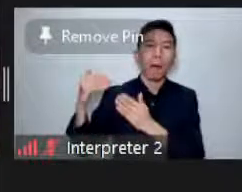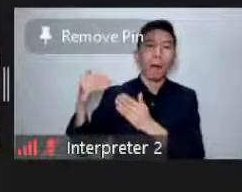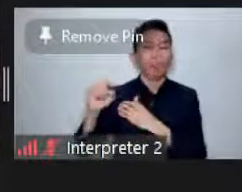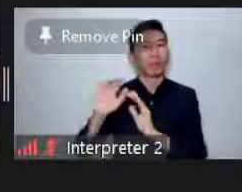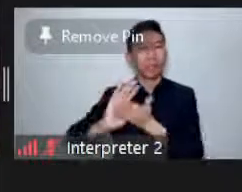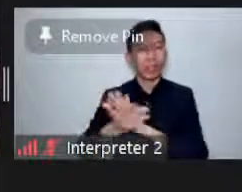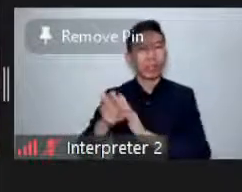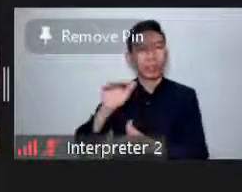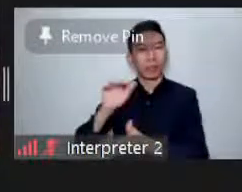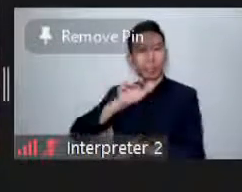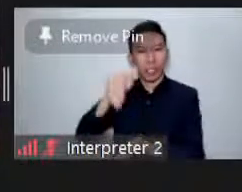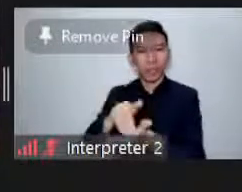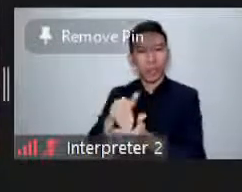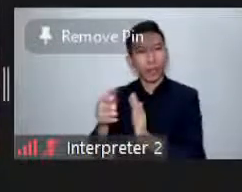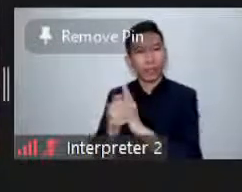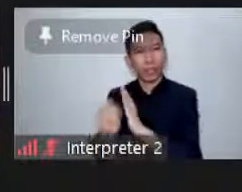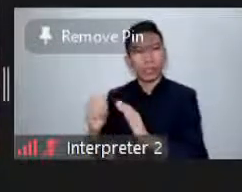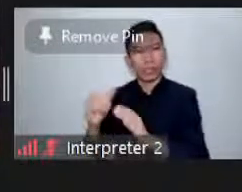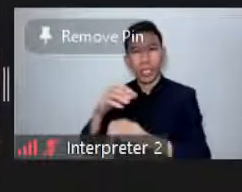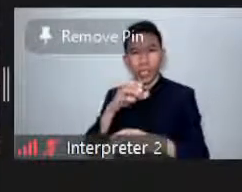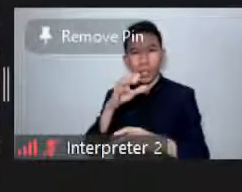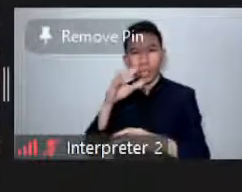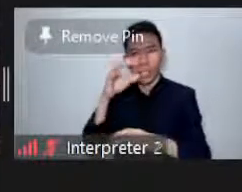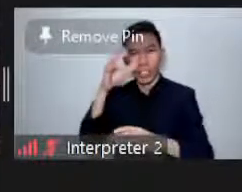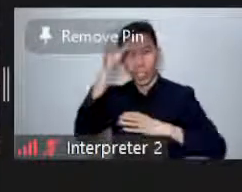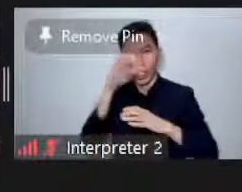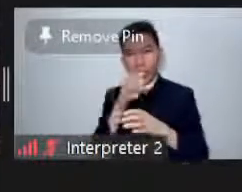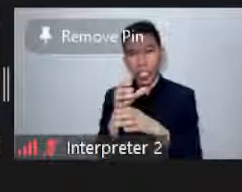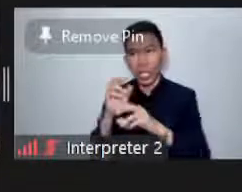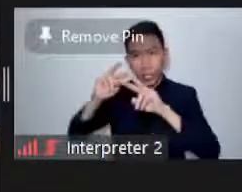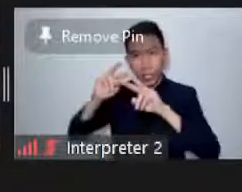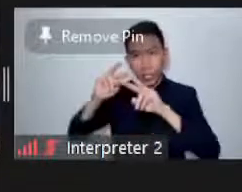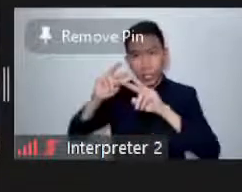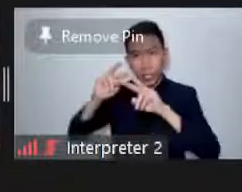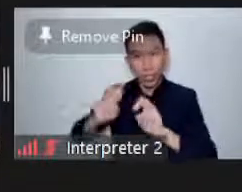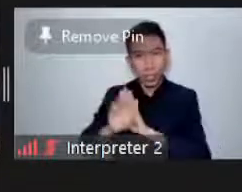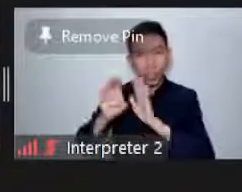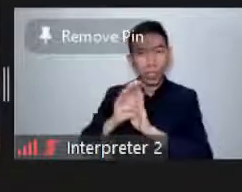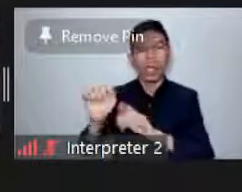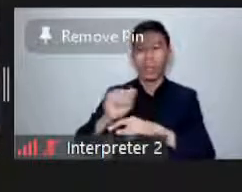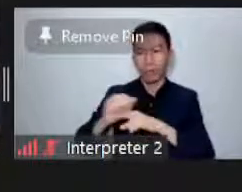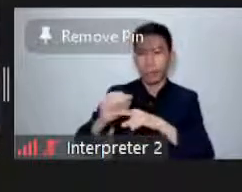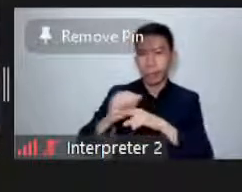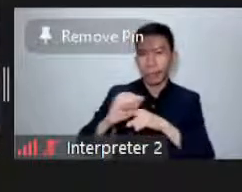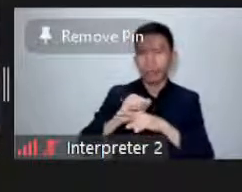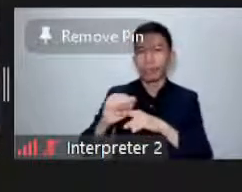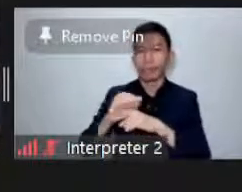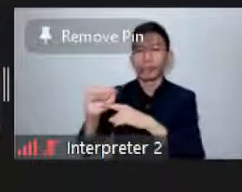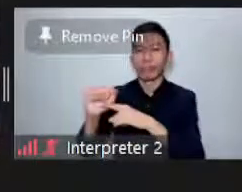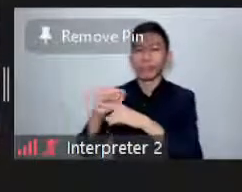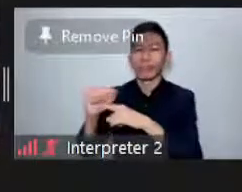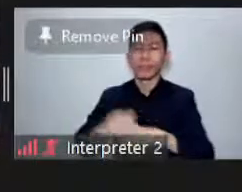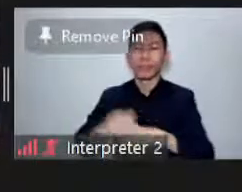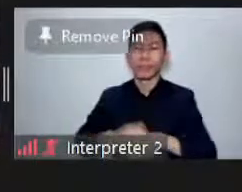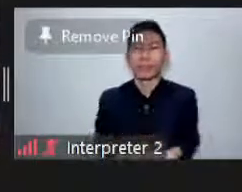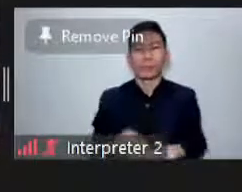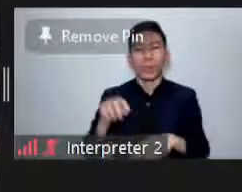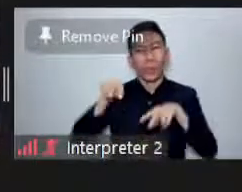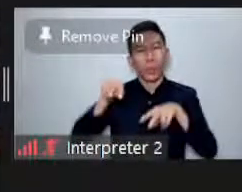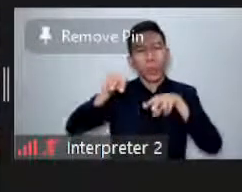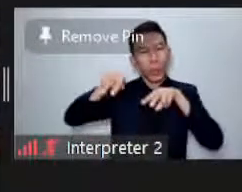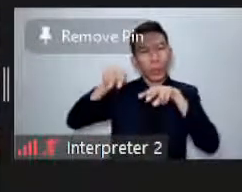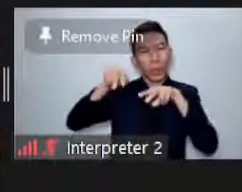care, research and development, and capacity development, to oversee the network of cancer treatment facilities